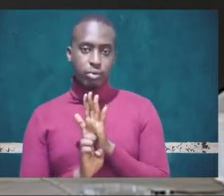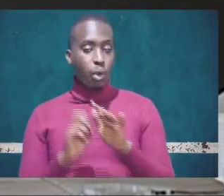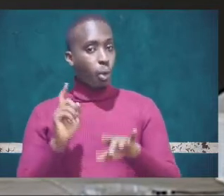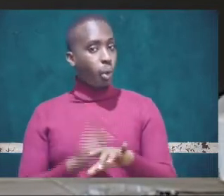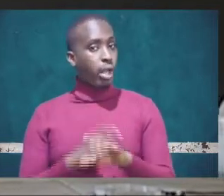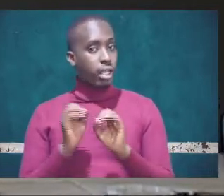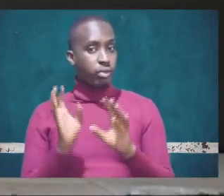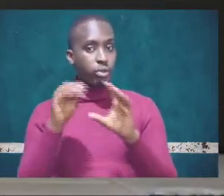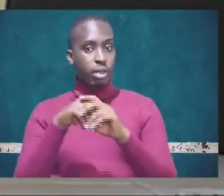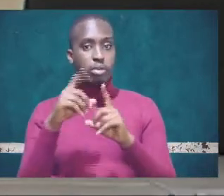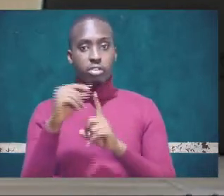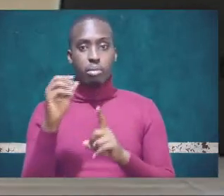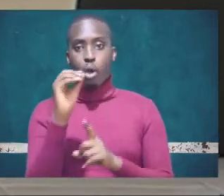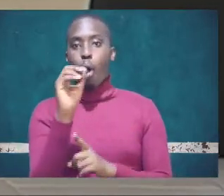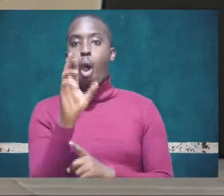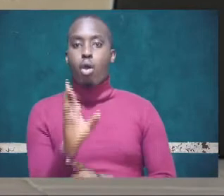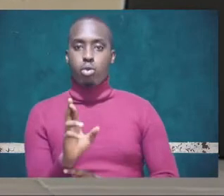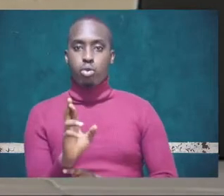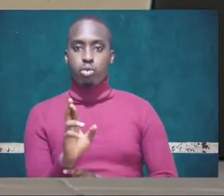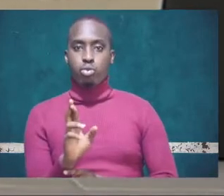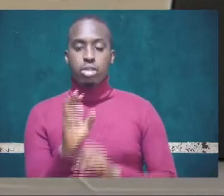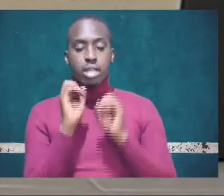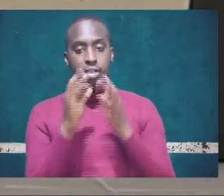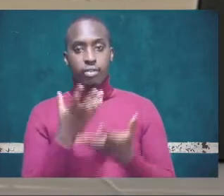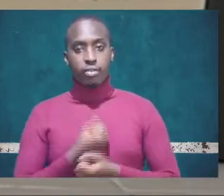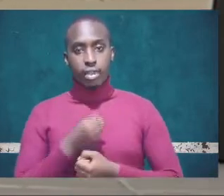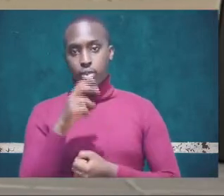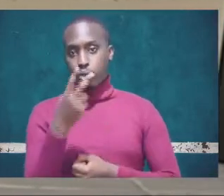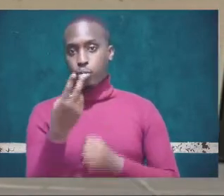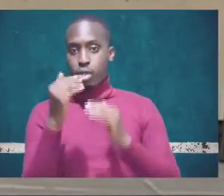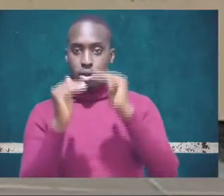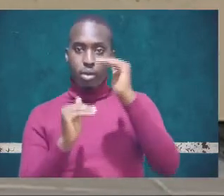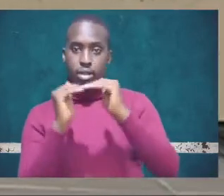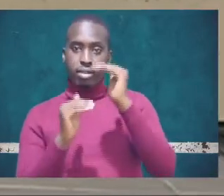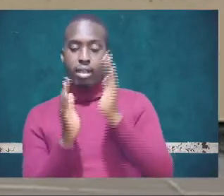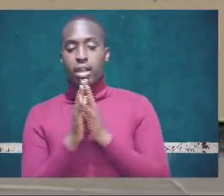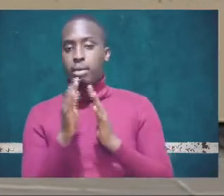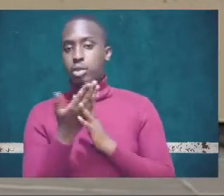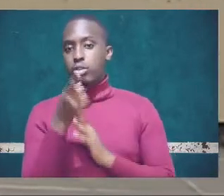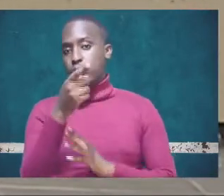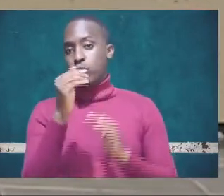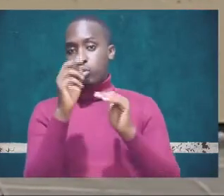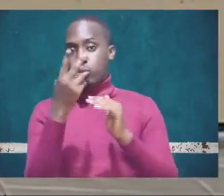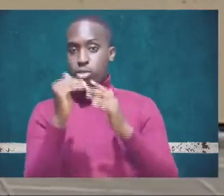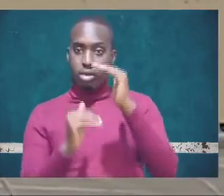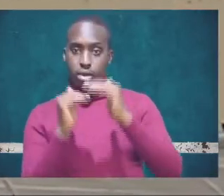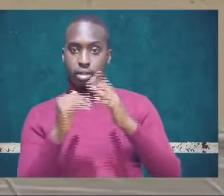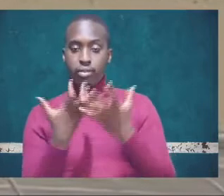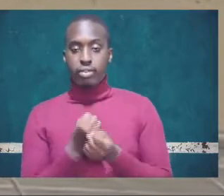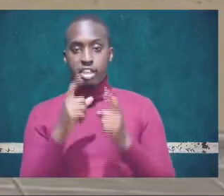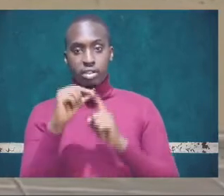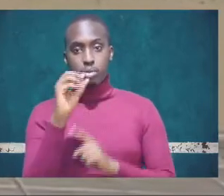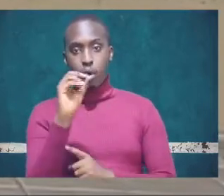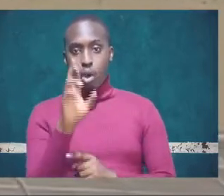When we go to the word or, in case you have 2 statements, and between those 2 statements we have the word